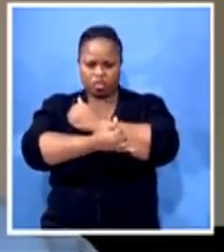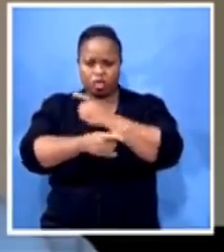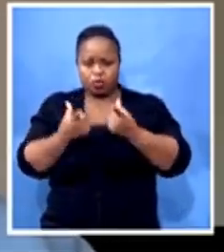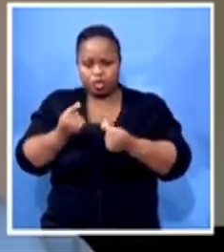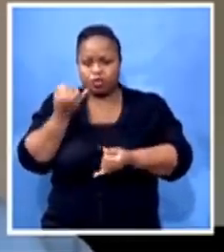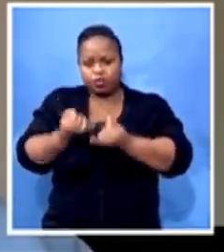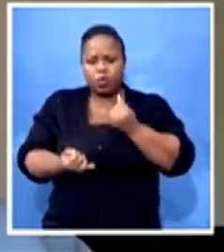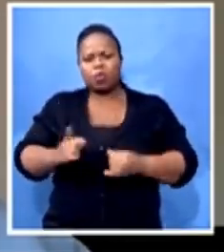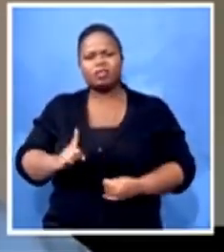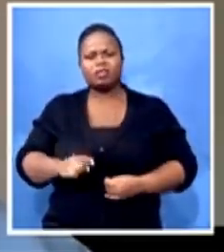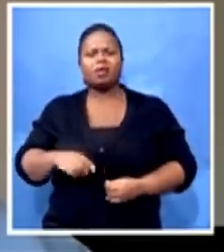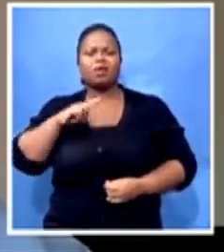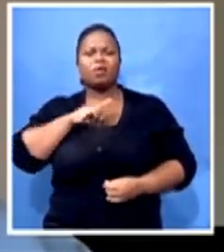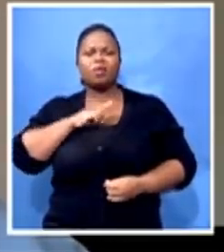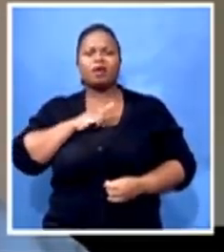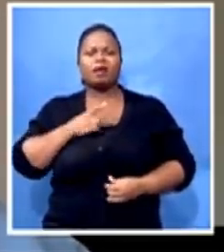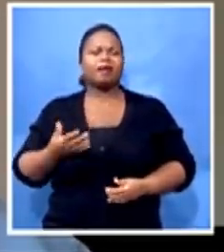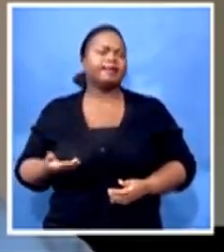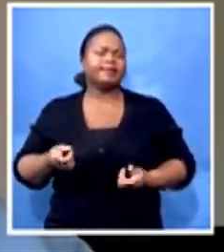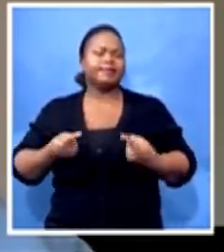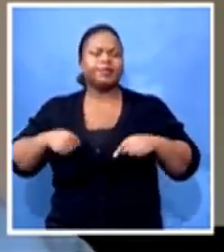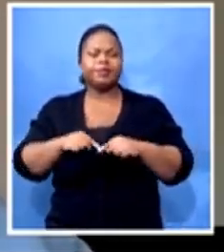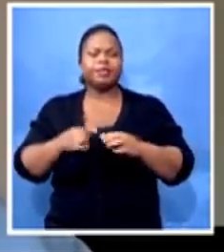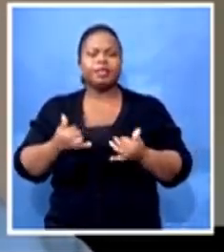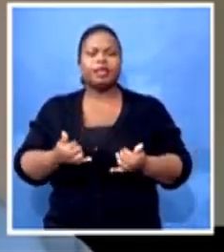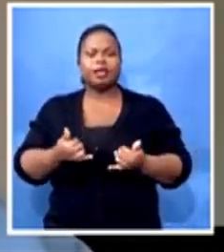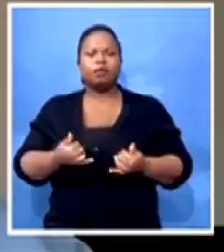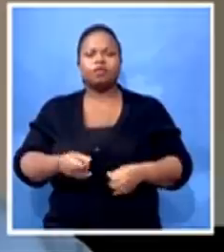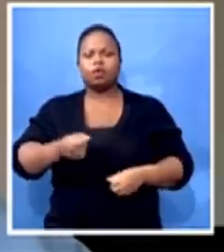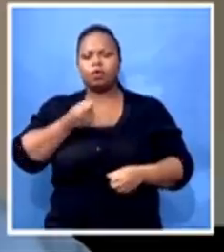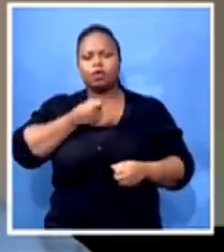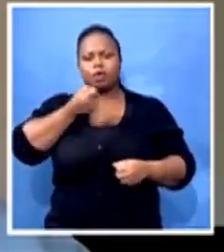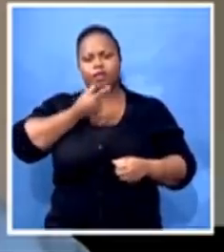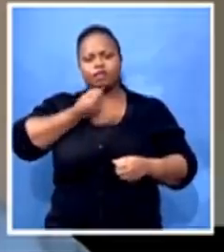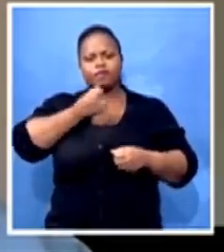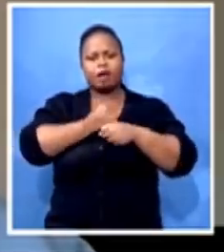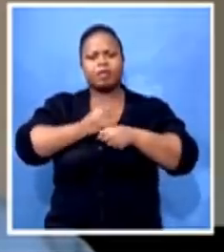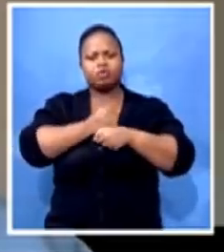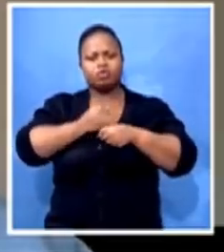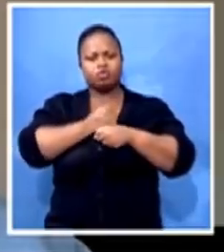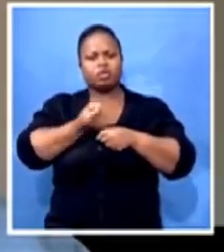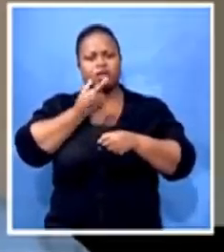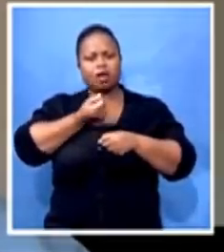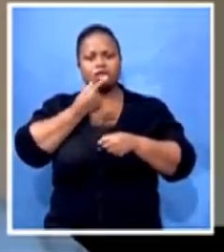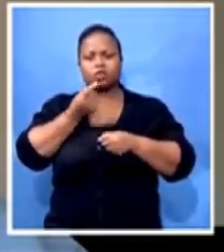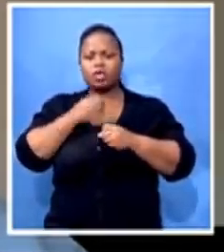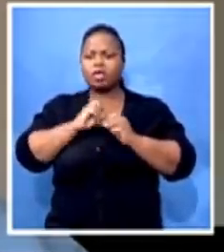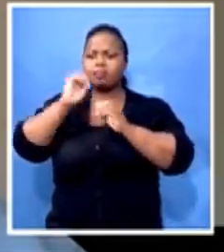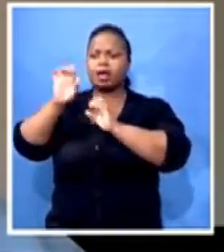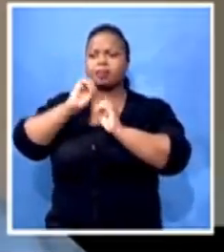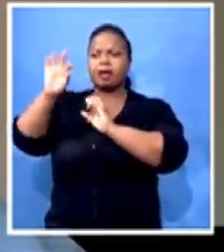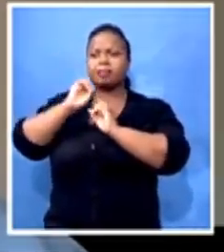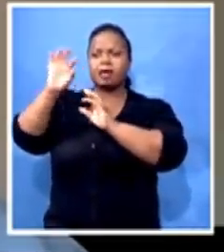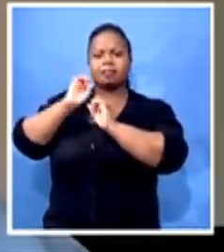as pharmaceuticals are concerned. We are importing over 80% of pharmaceutical goods from India,